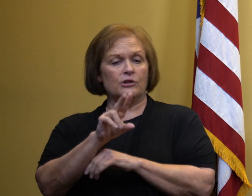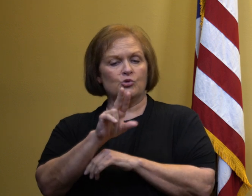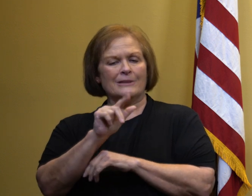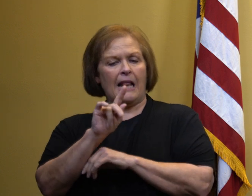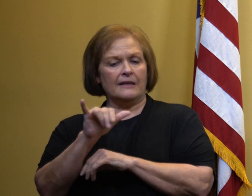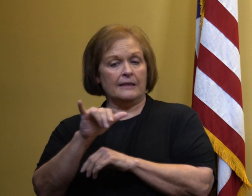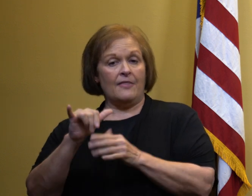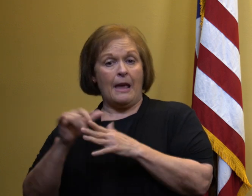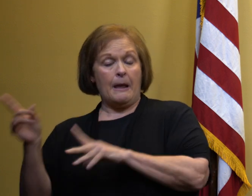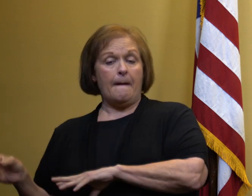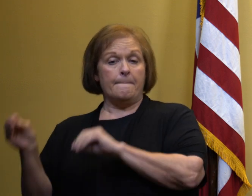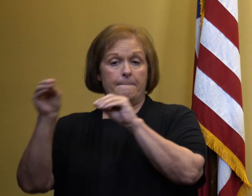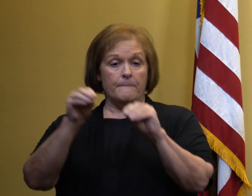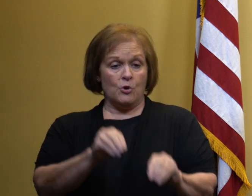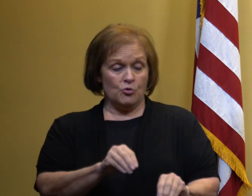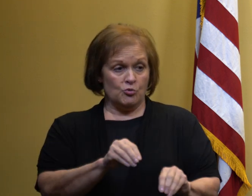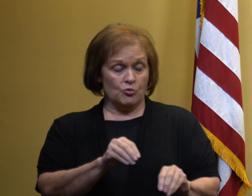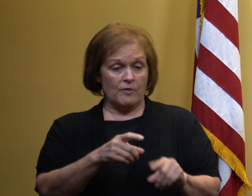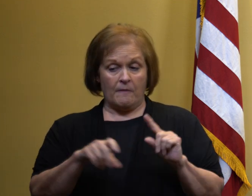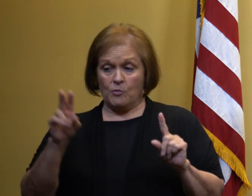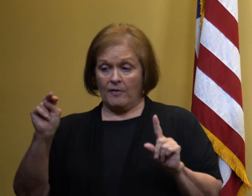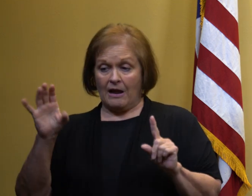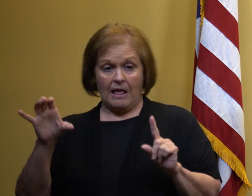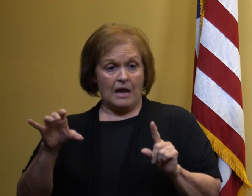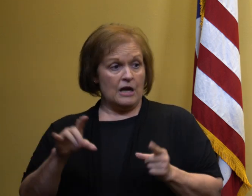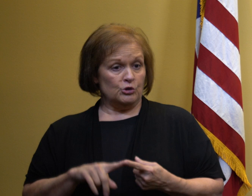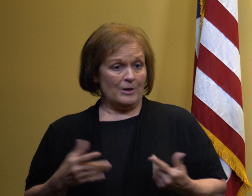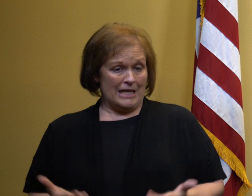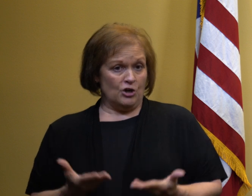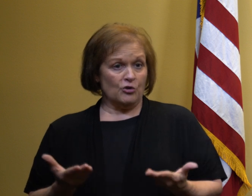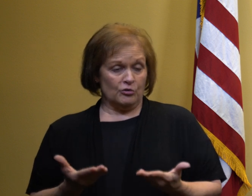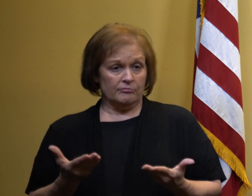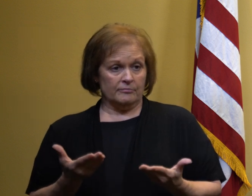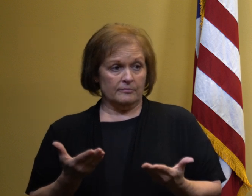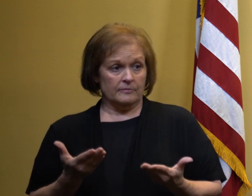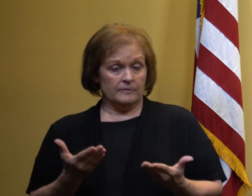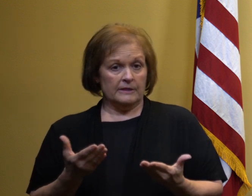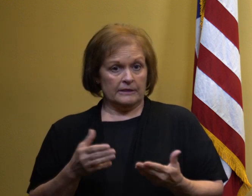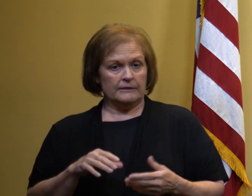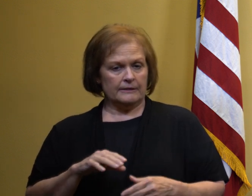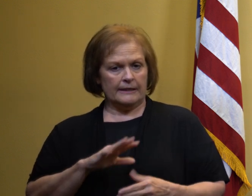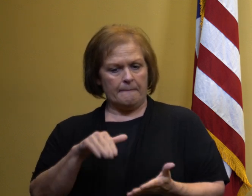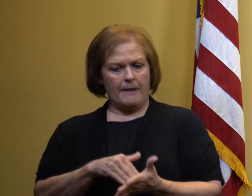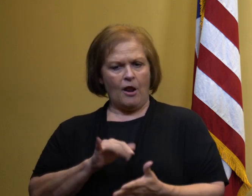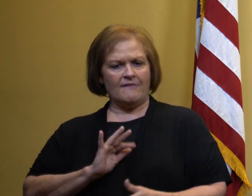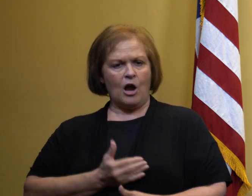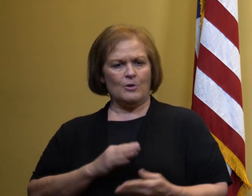their headquarters from North Carolina to the city of New Orleans, to the heart of our